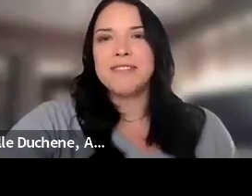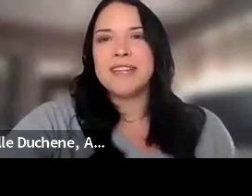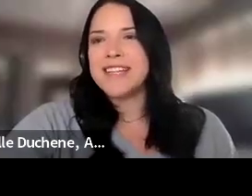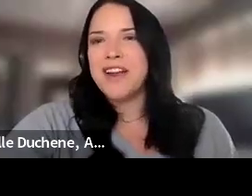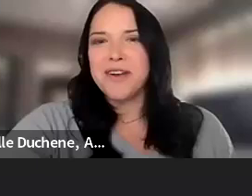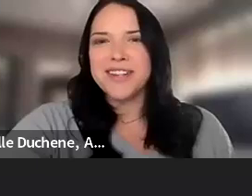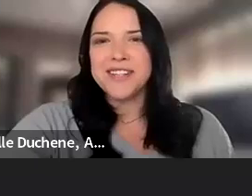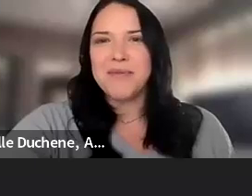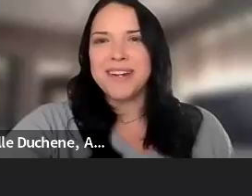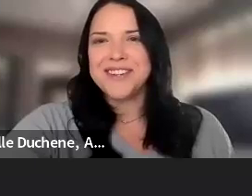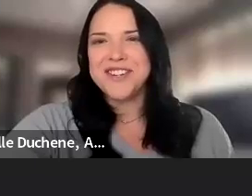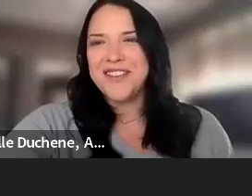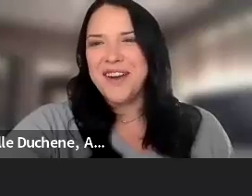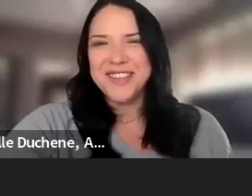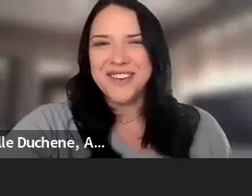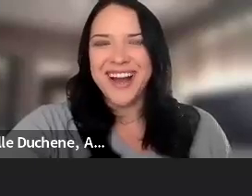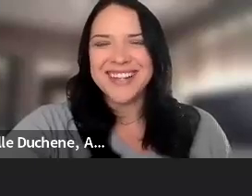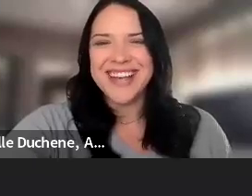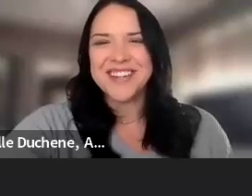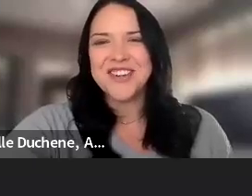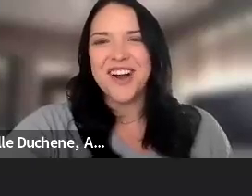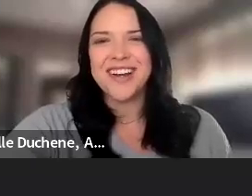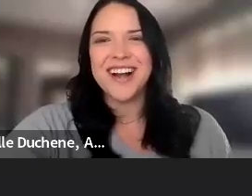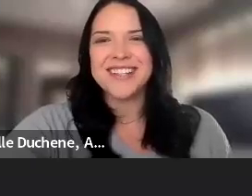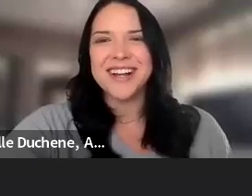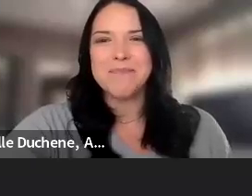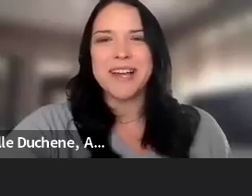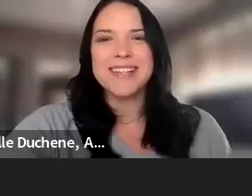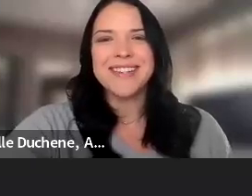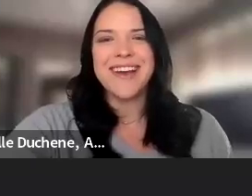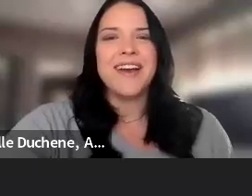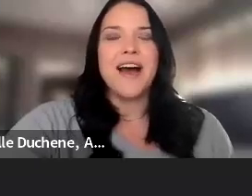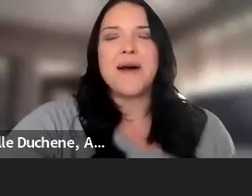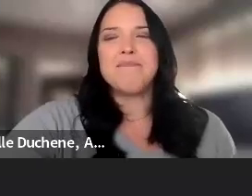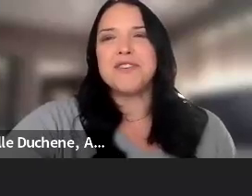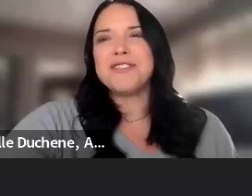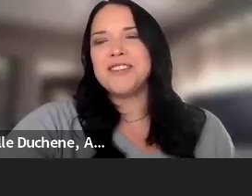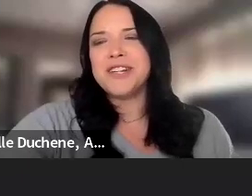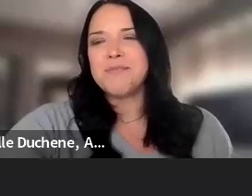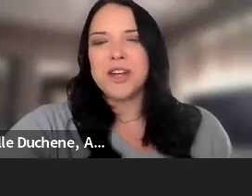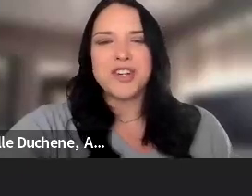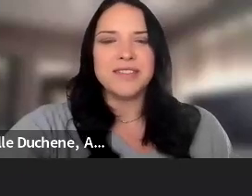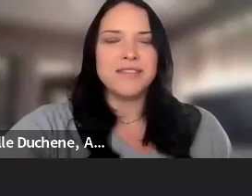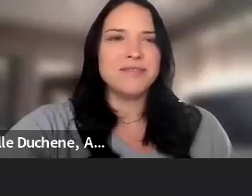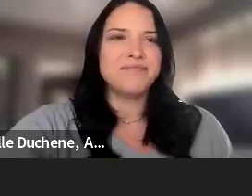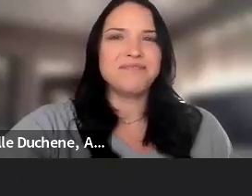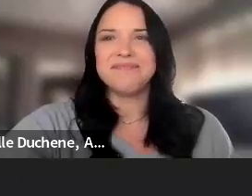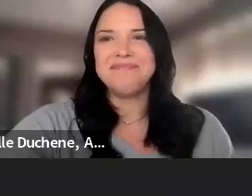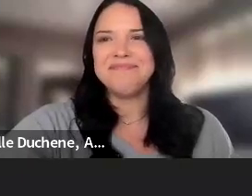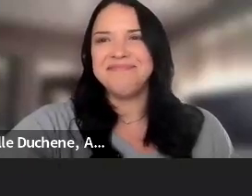His was definitely the scariest, so I wanted to share that with you guys. And Shauna got second place. So there's a little